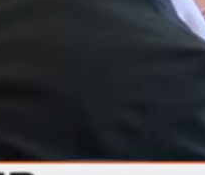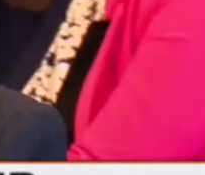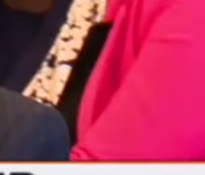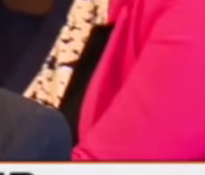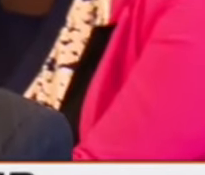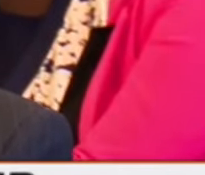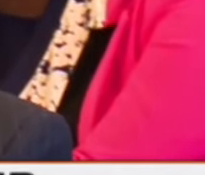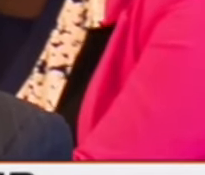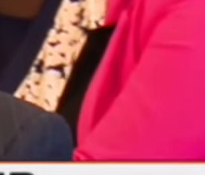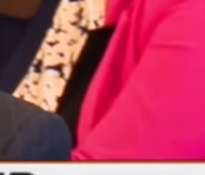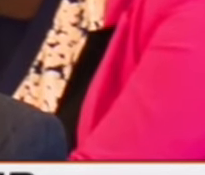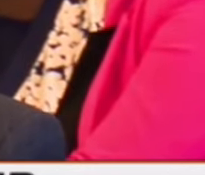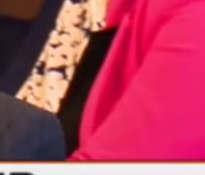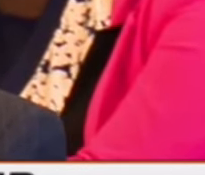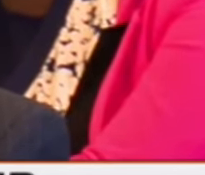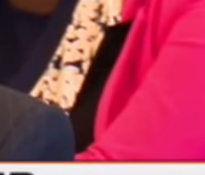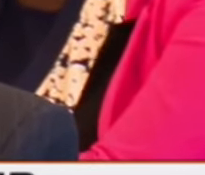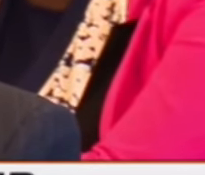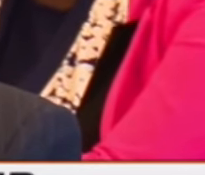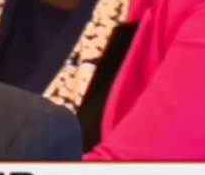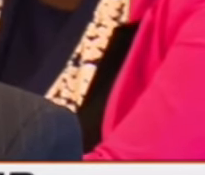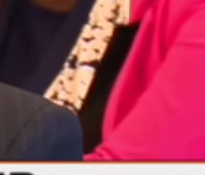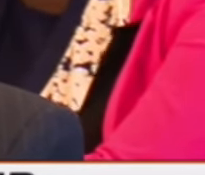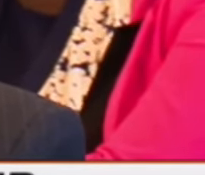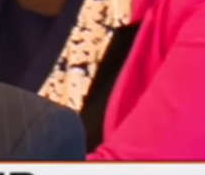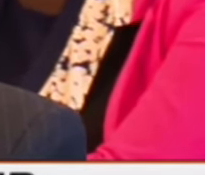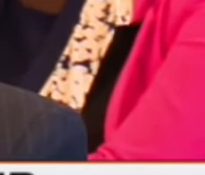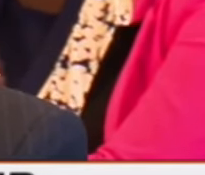is Helen Vitali.